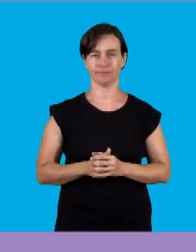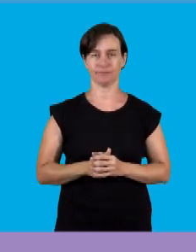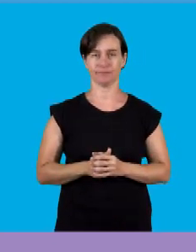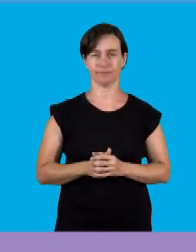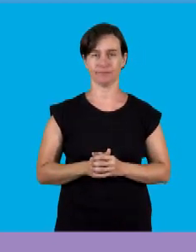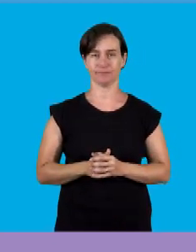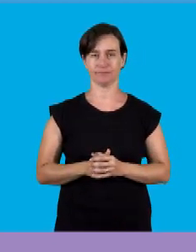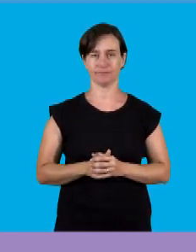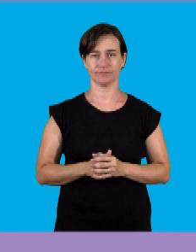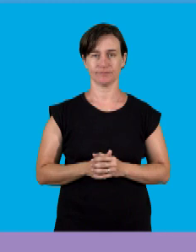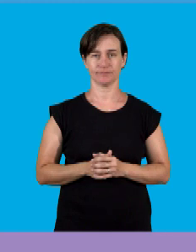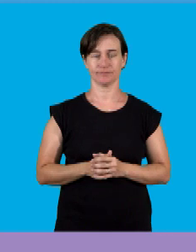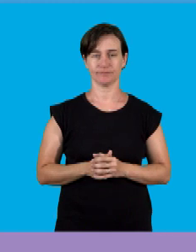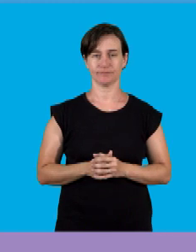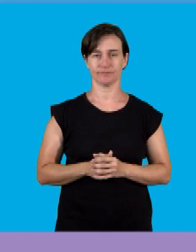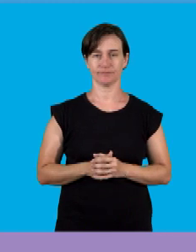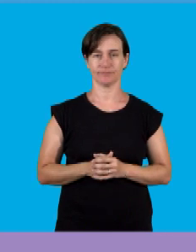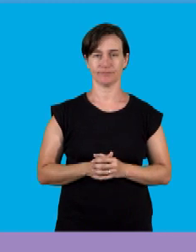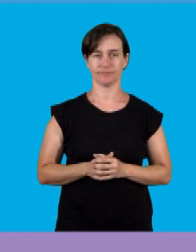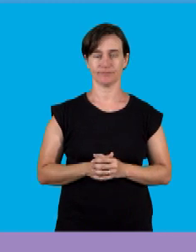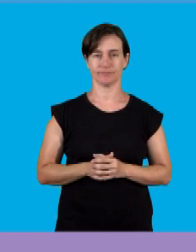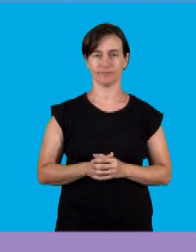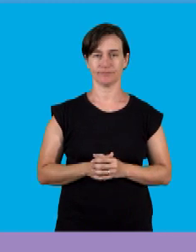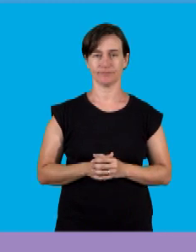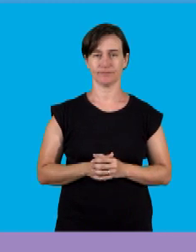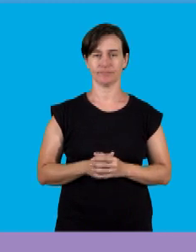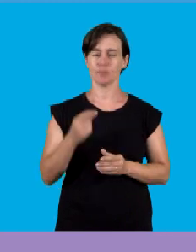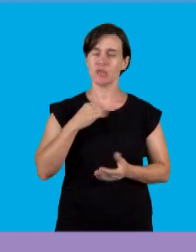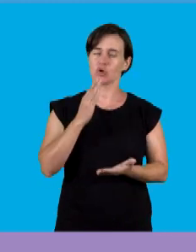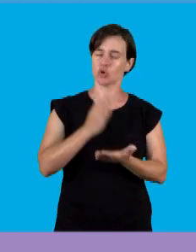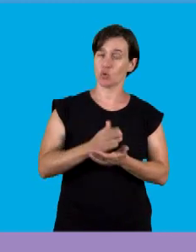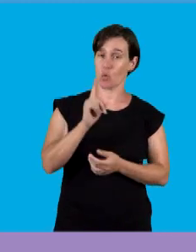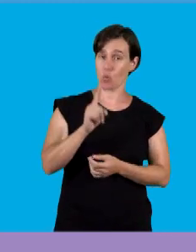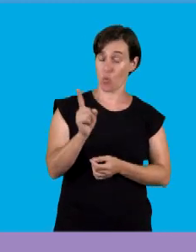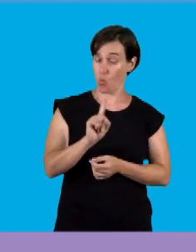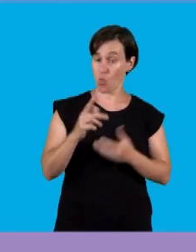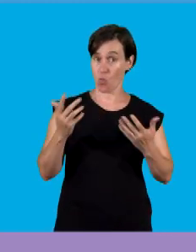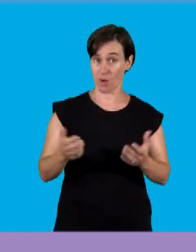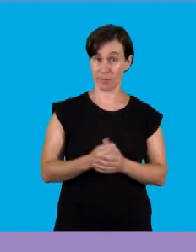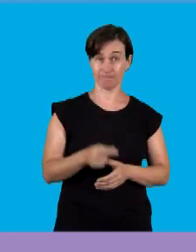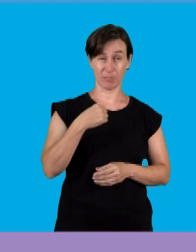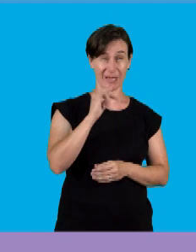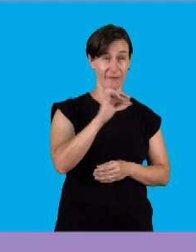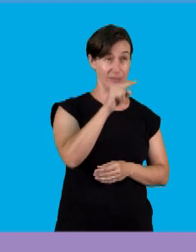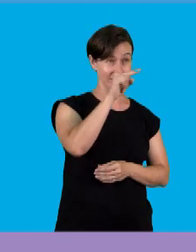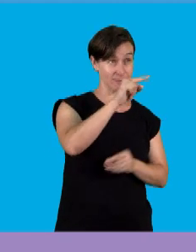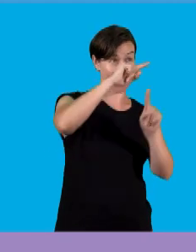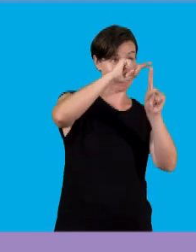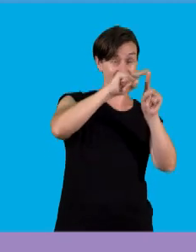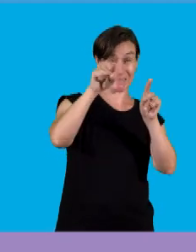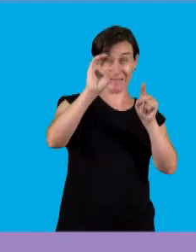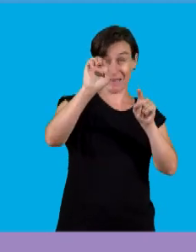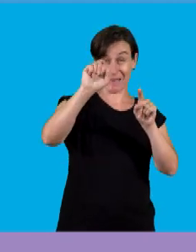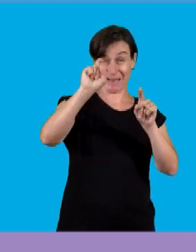5. So what do? We need to ensure that the exponents that we are going to add have